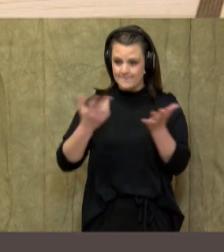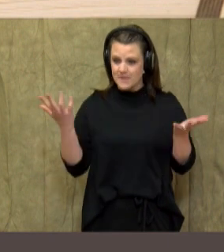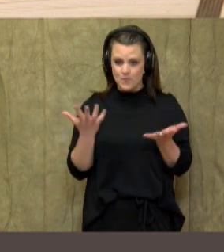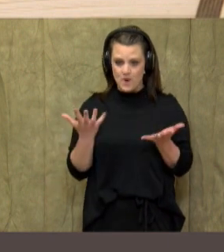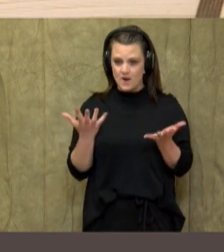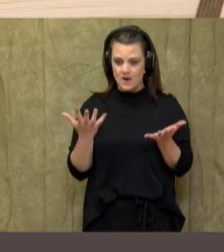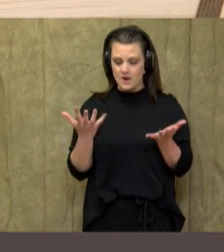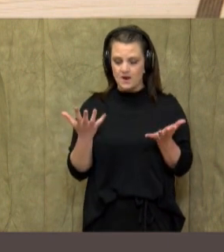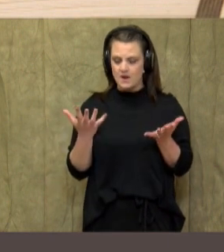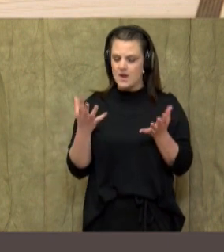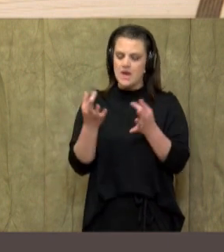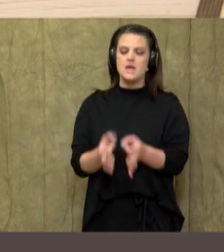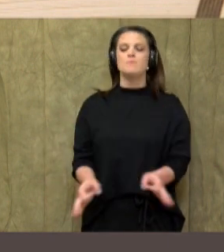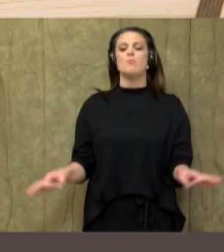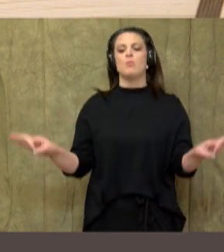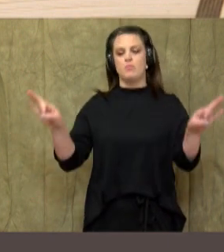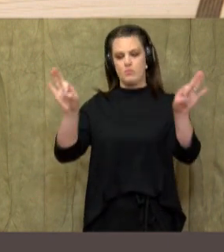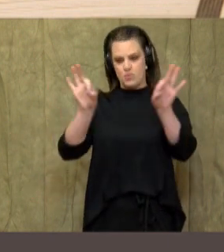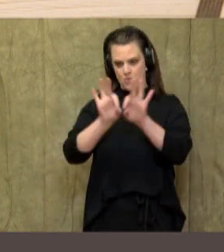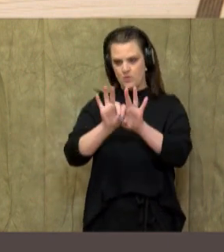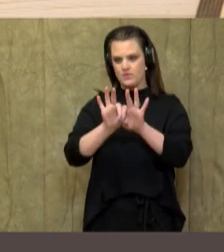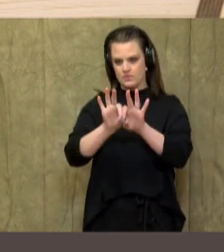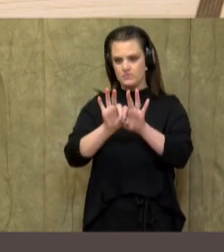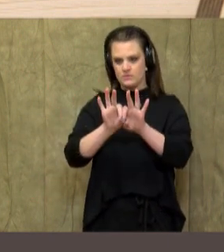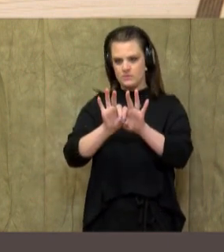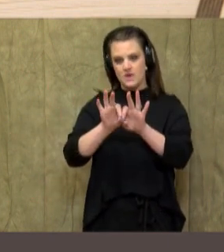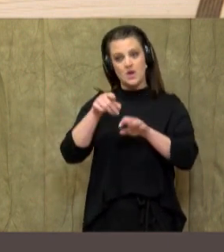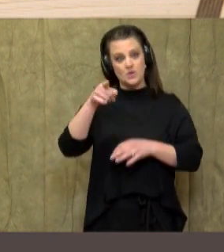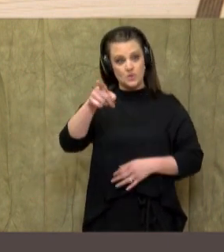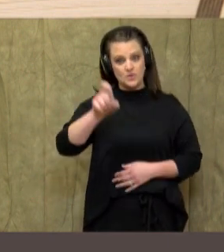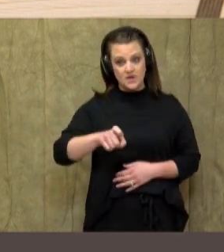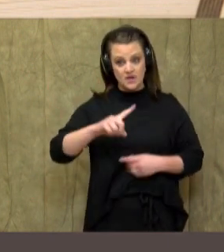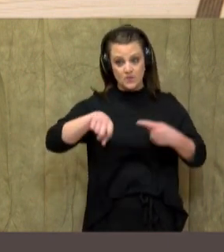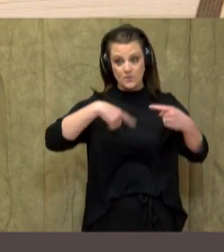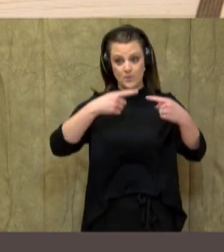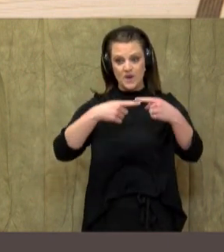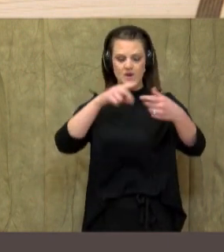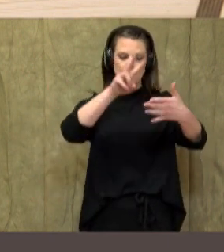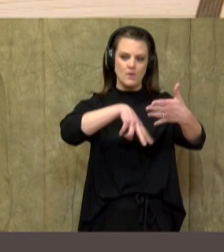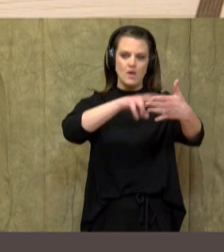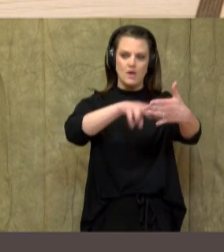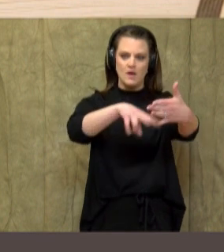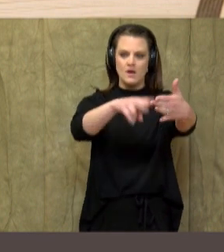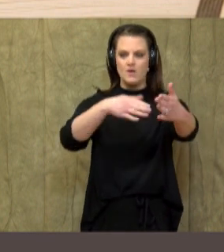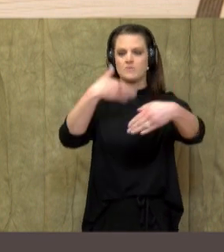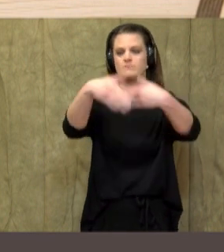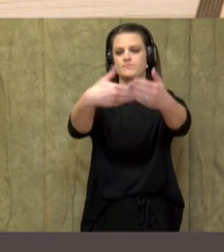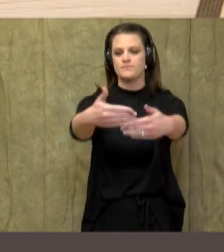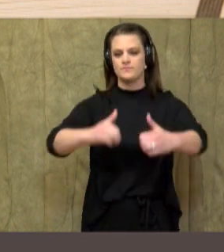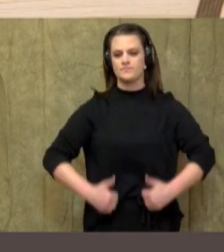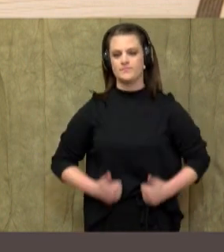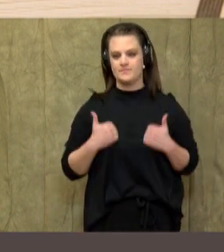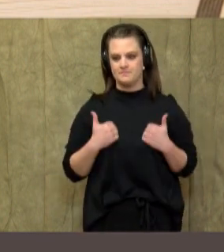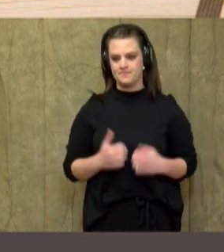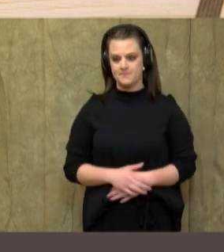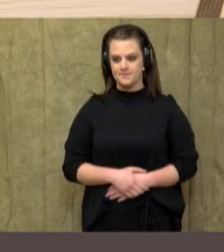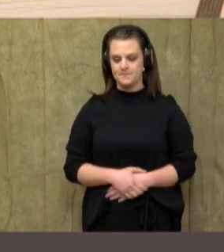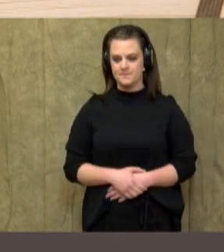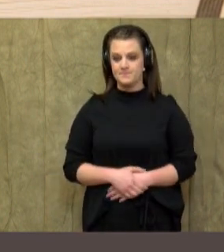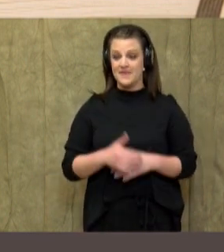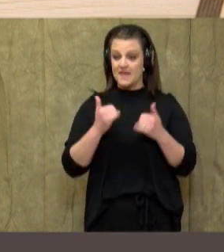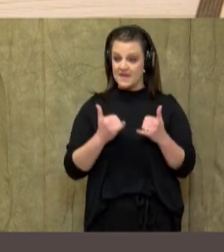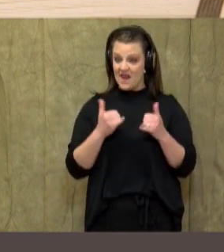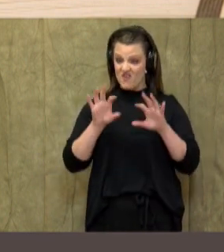extremely important standard that you will need throughout your reading career. Now, if you talk to any of your